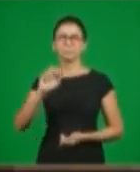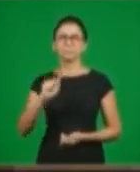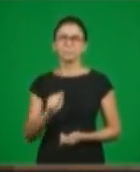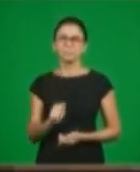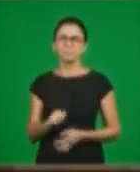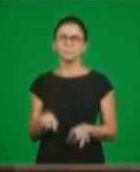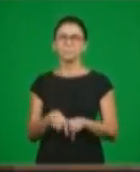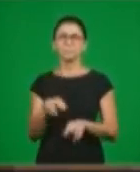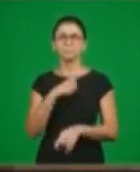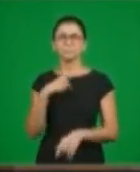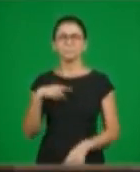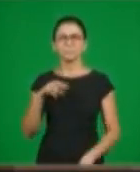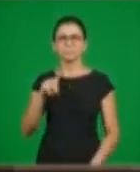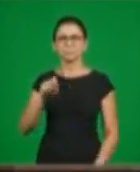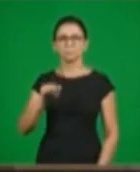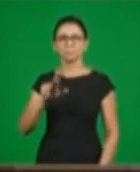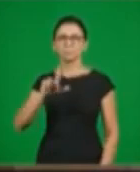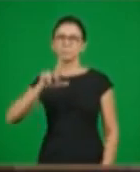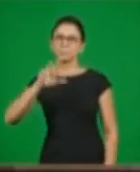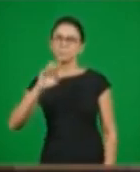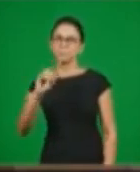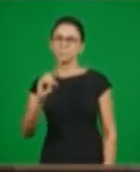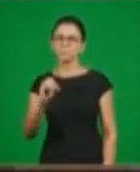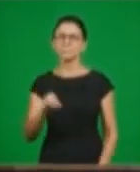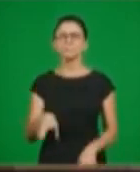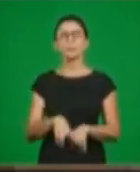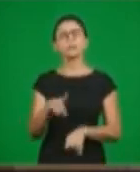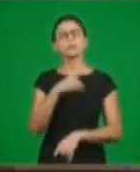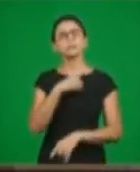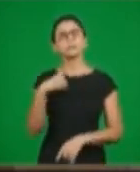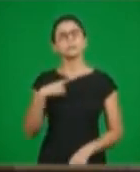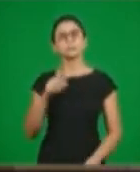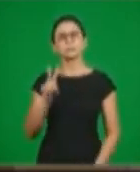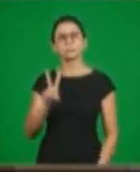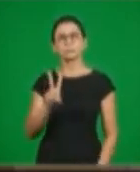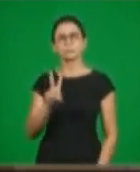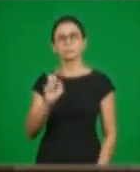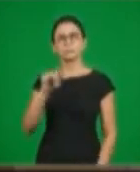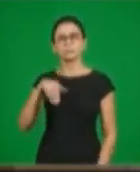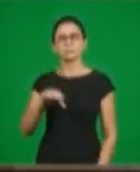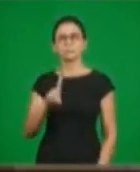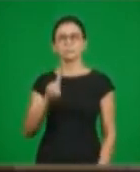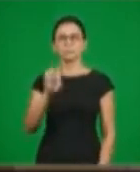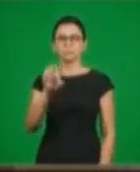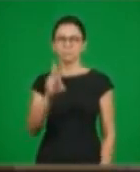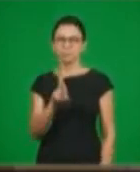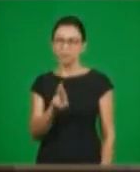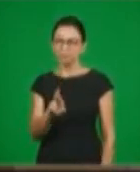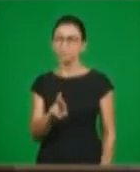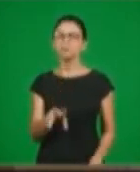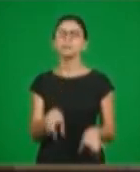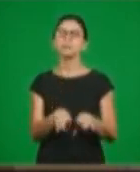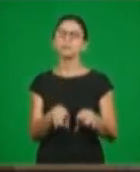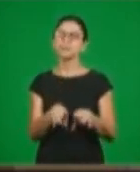The pastor, Paulo Teixeira, the deacon, Wonder,